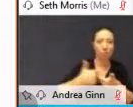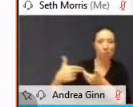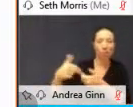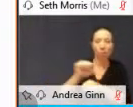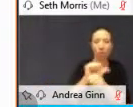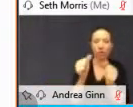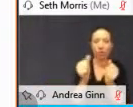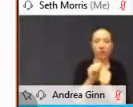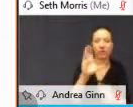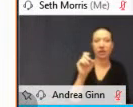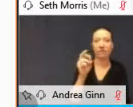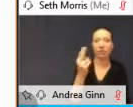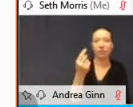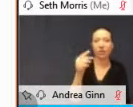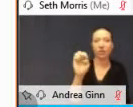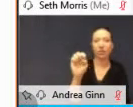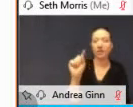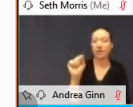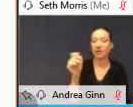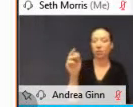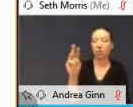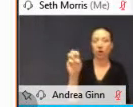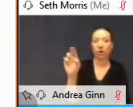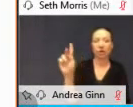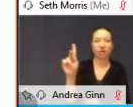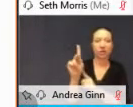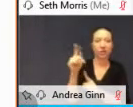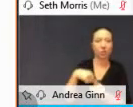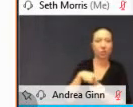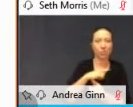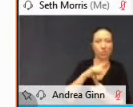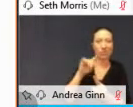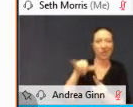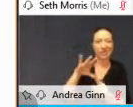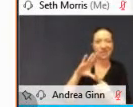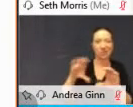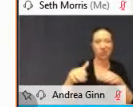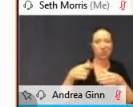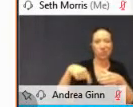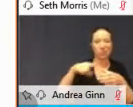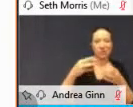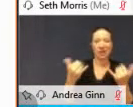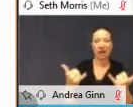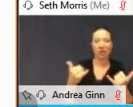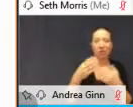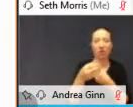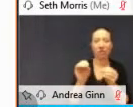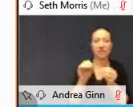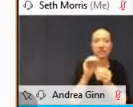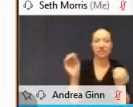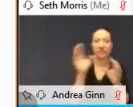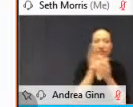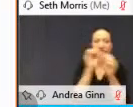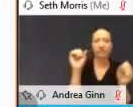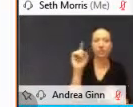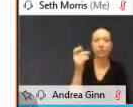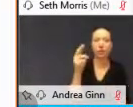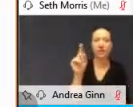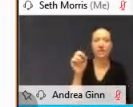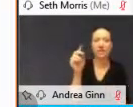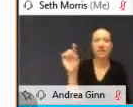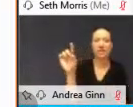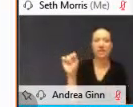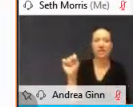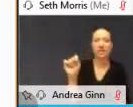we're referring to our group now here, I believe, the Office of the Superintendent, Be Well, which is the exchange, and the New Mexico